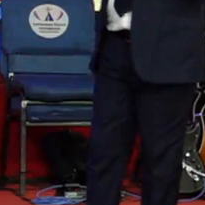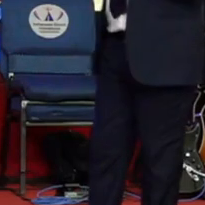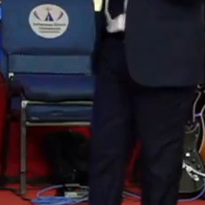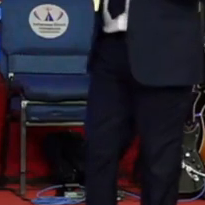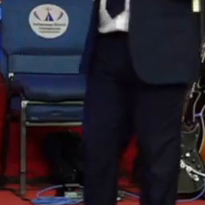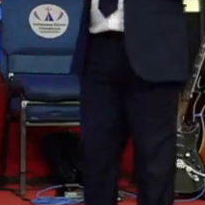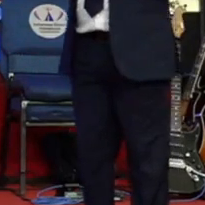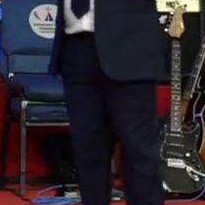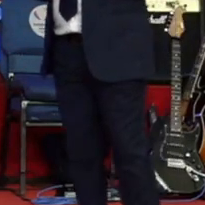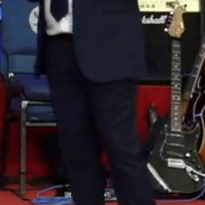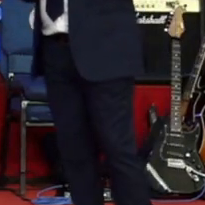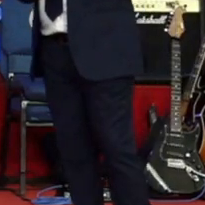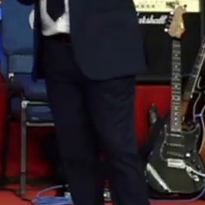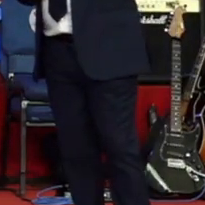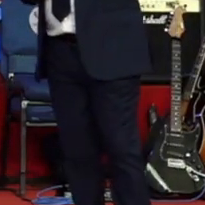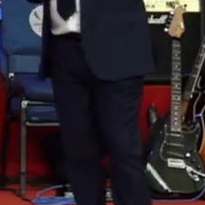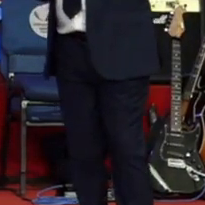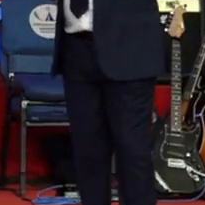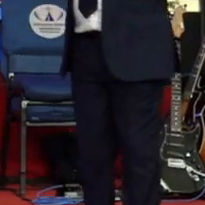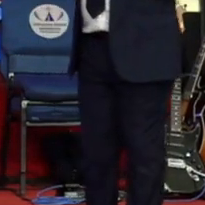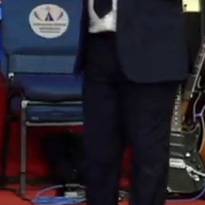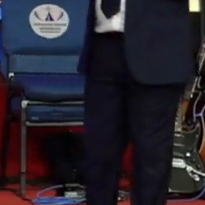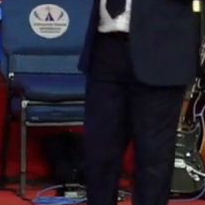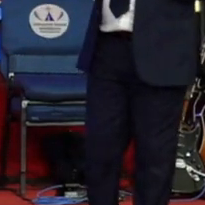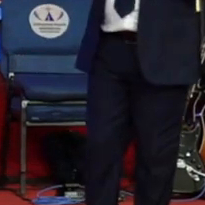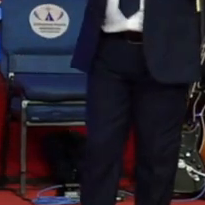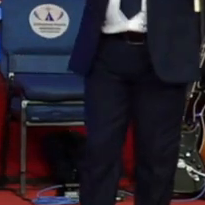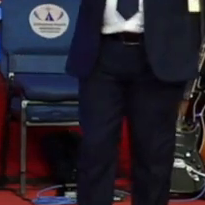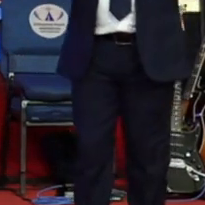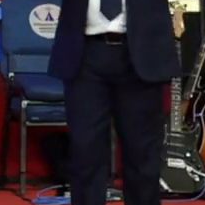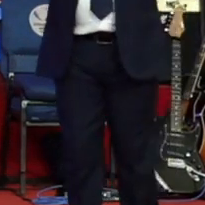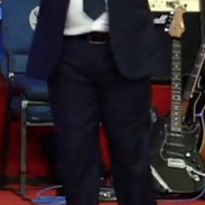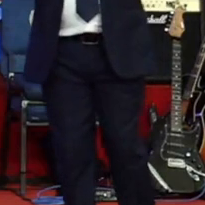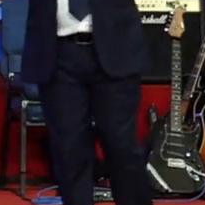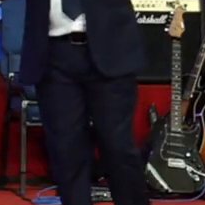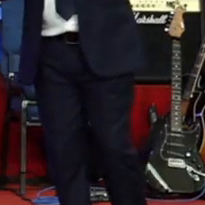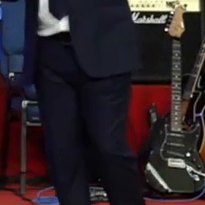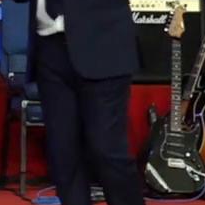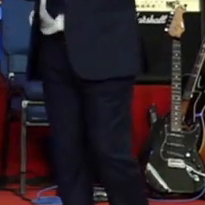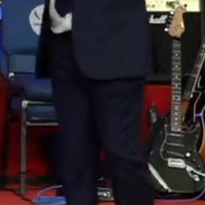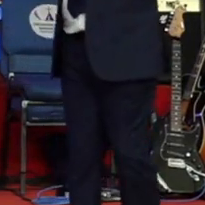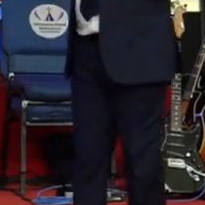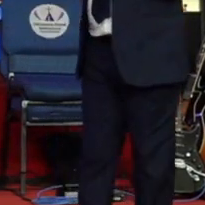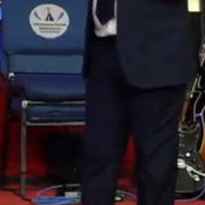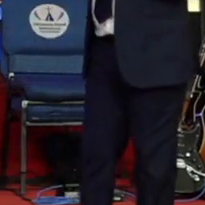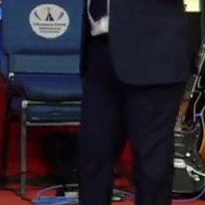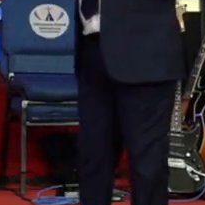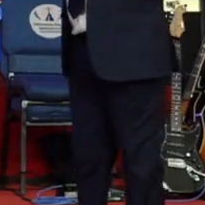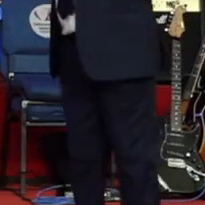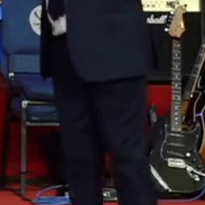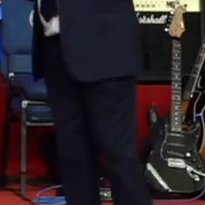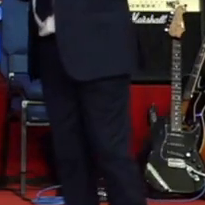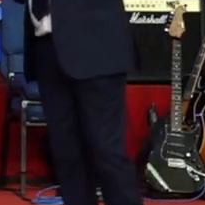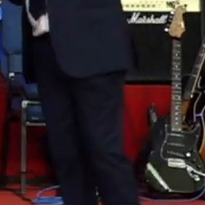mkuu. It is important that you not give up on God. Ni muhimu sana usikate tamaa kwa Mungu. All right,